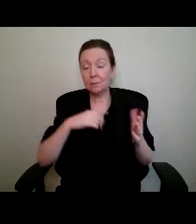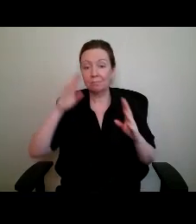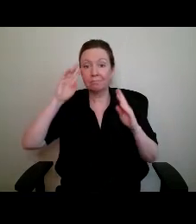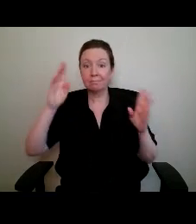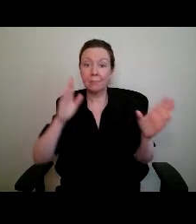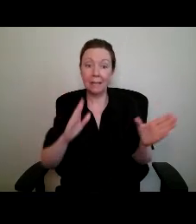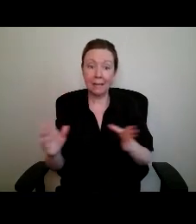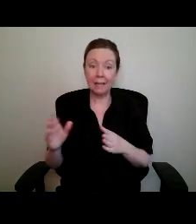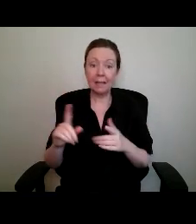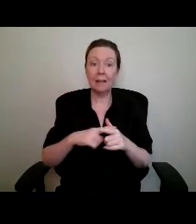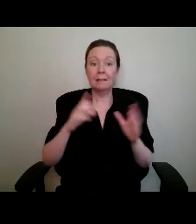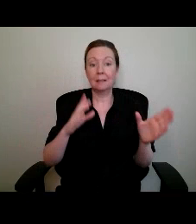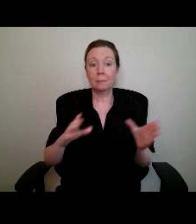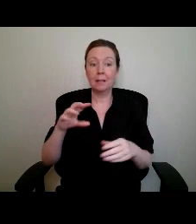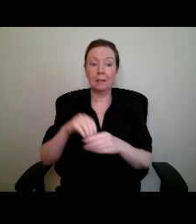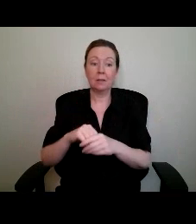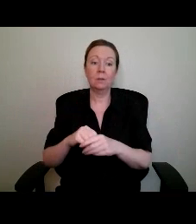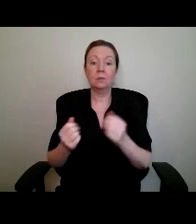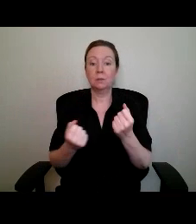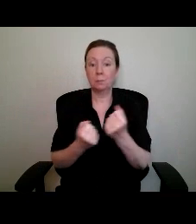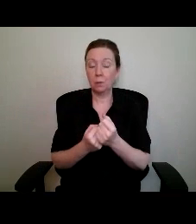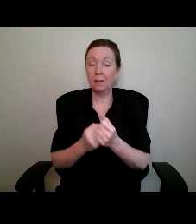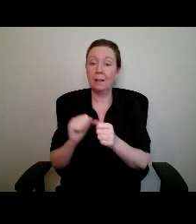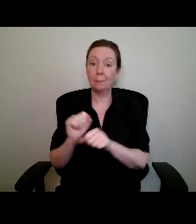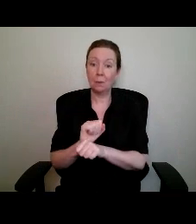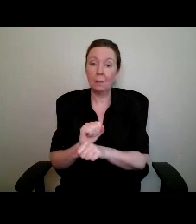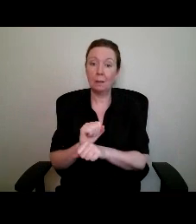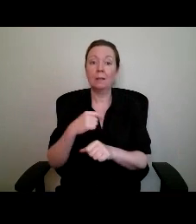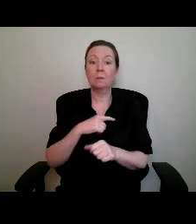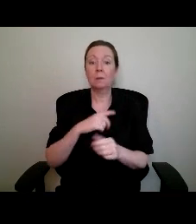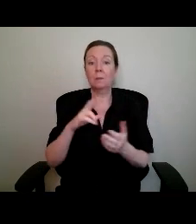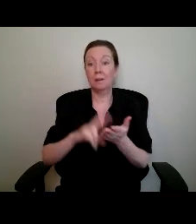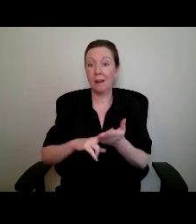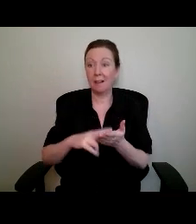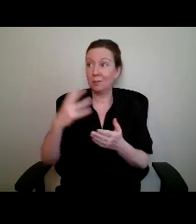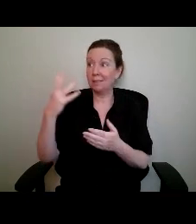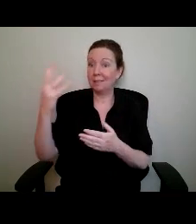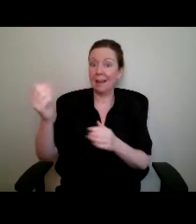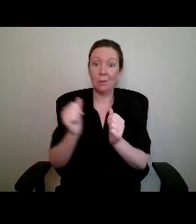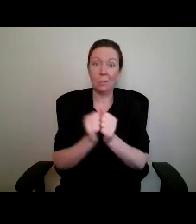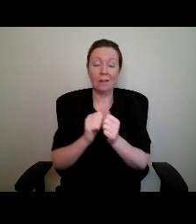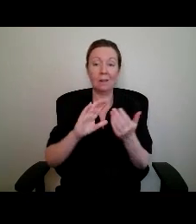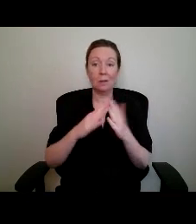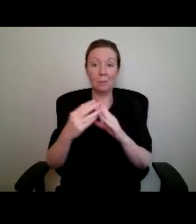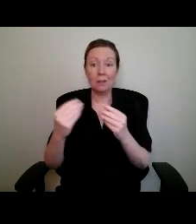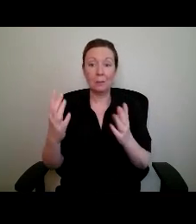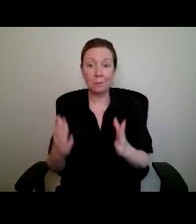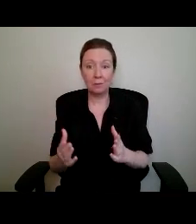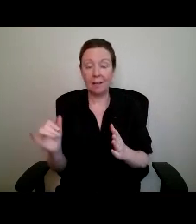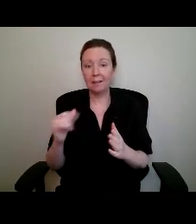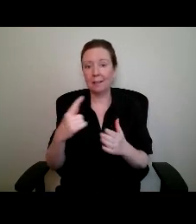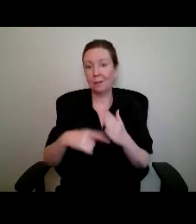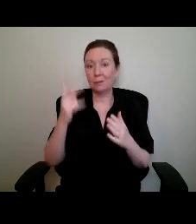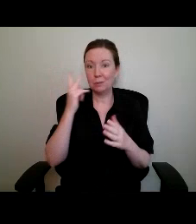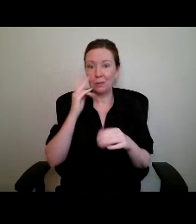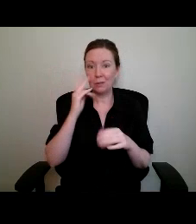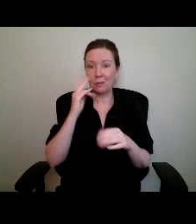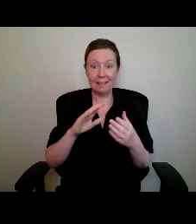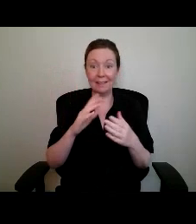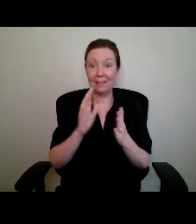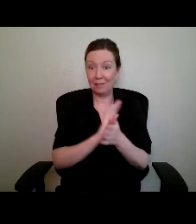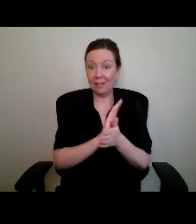The plan includes supported employment. So we will contract out with a community provider, like the one you saw in the video, right?